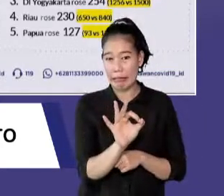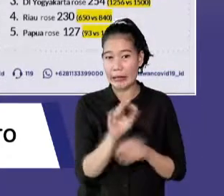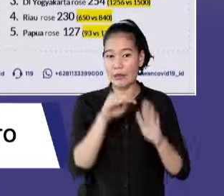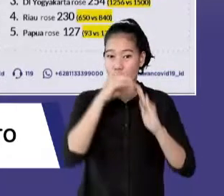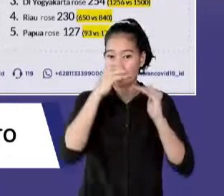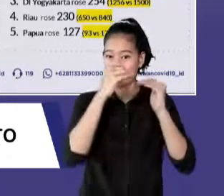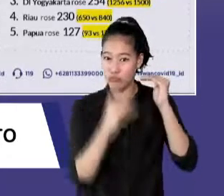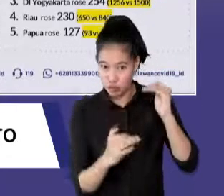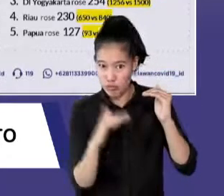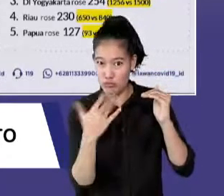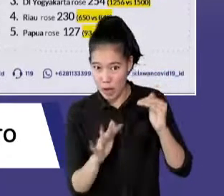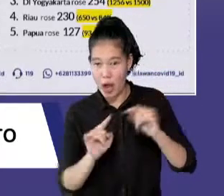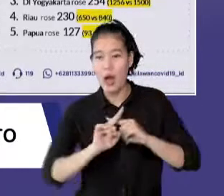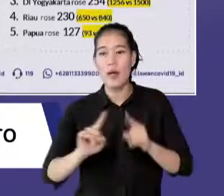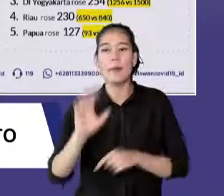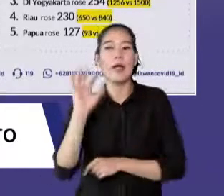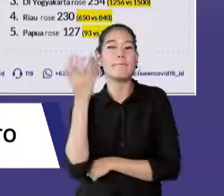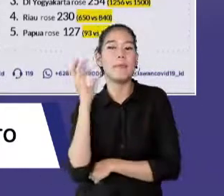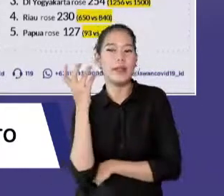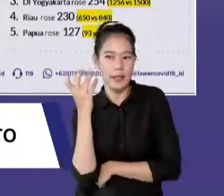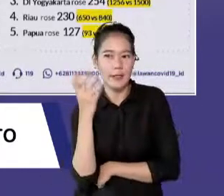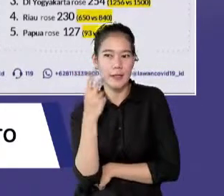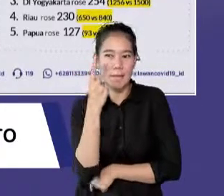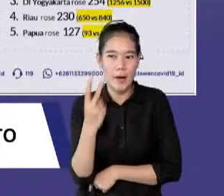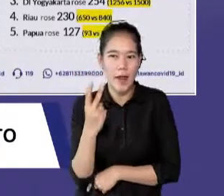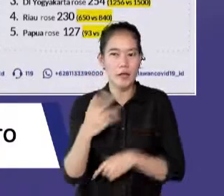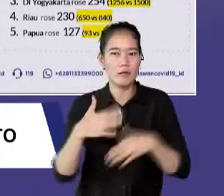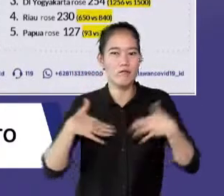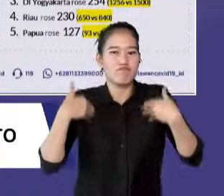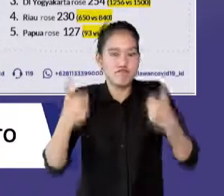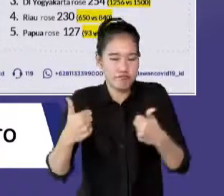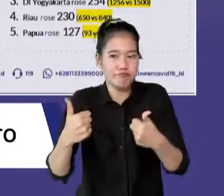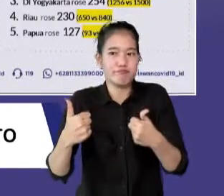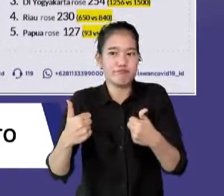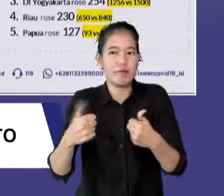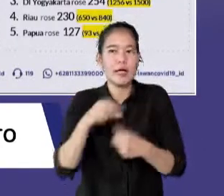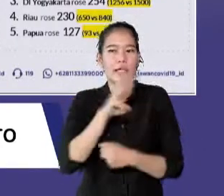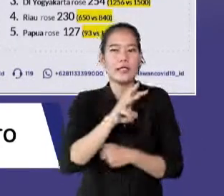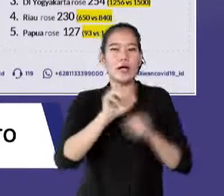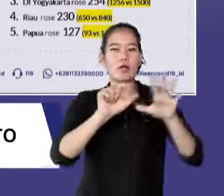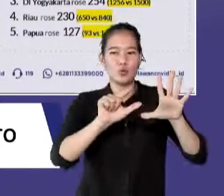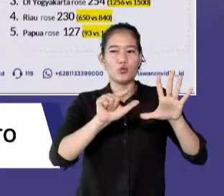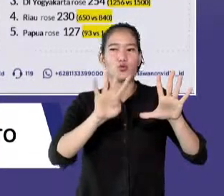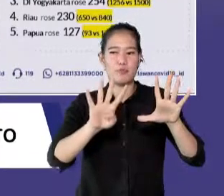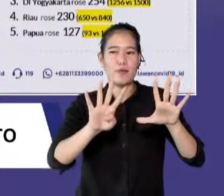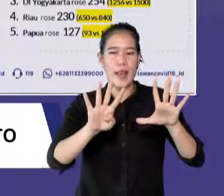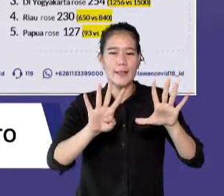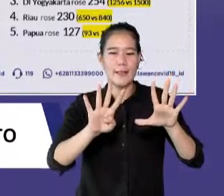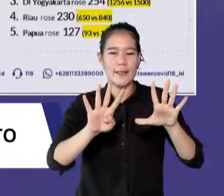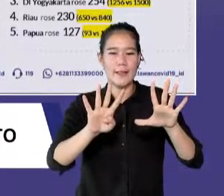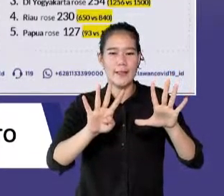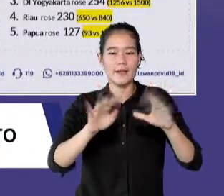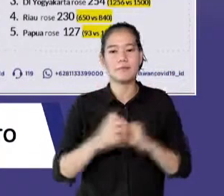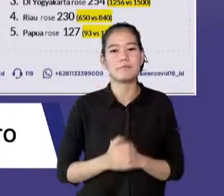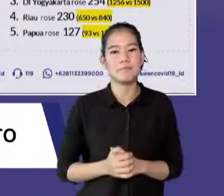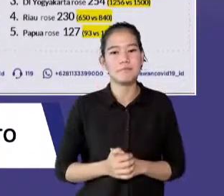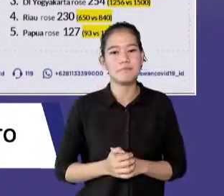week, Banten witnessed a high recovery rate with 379